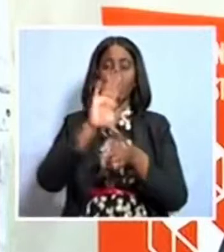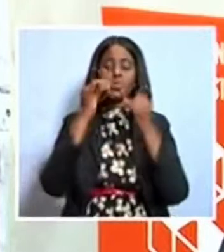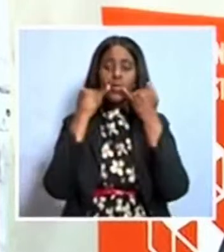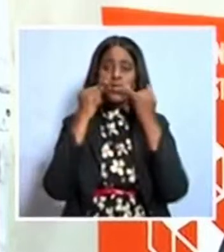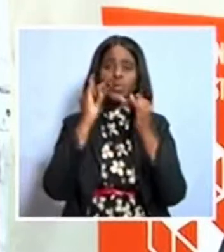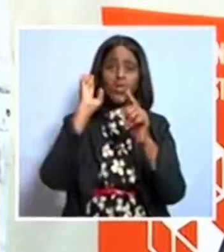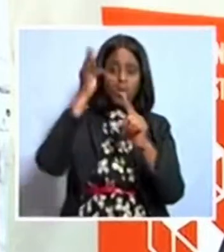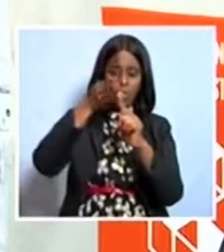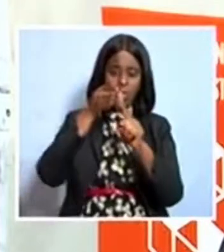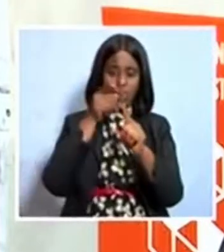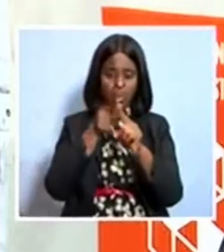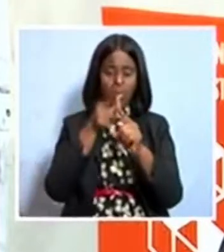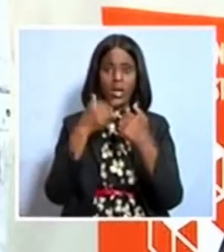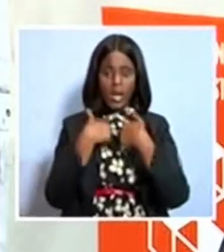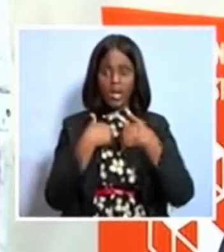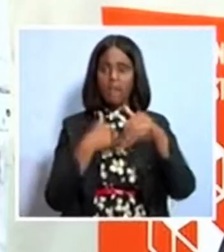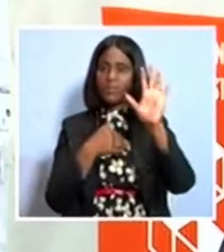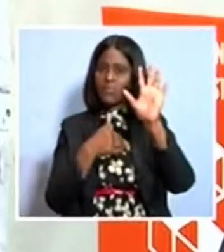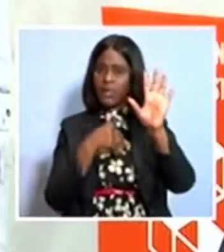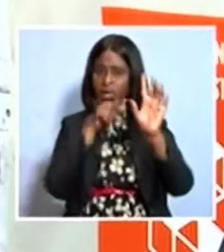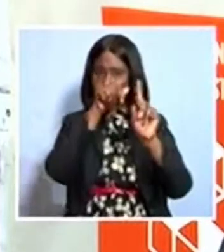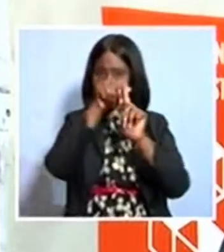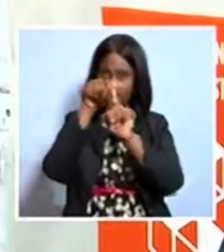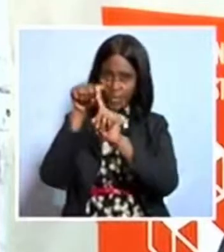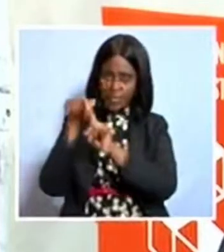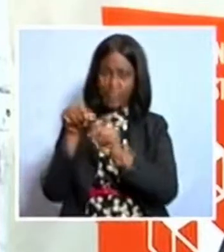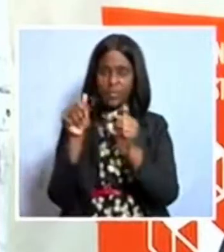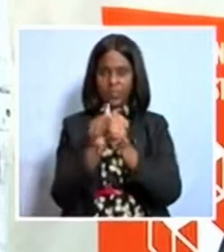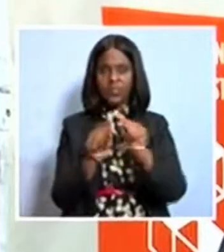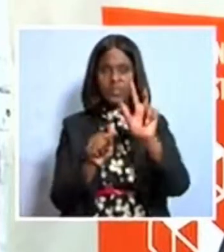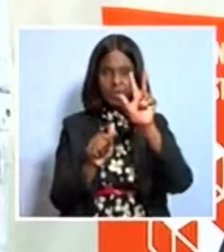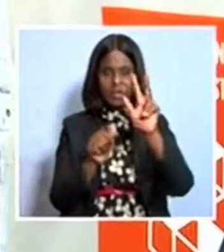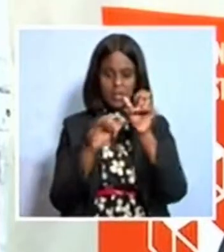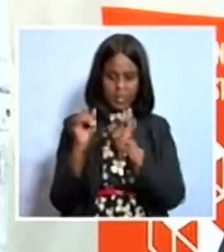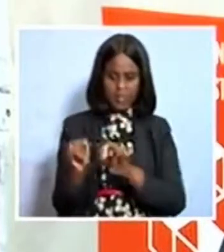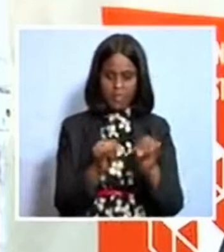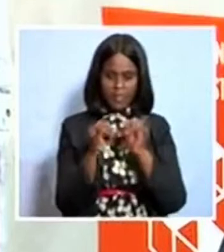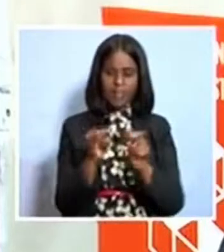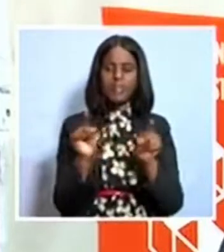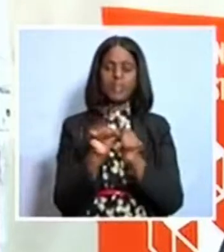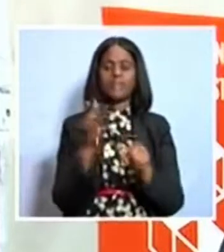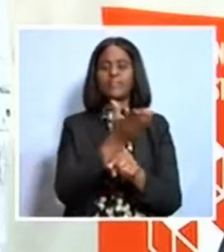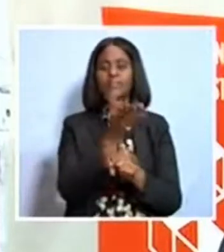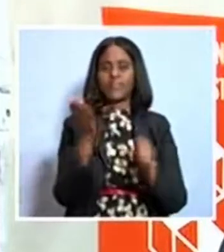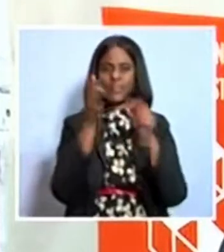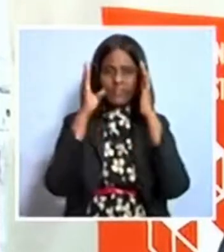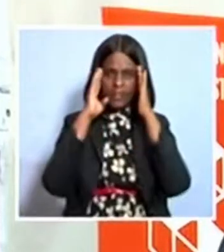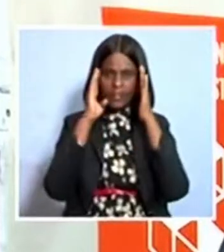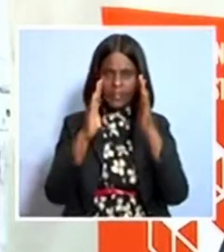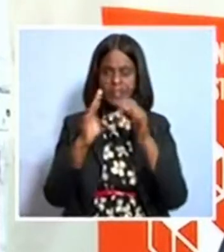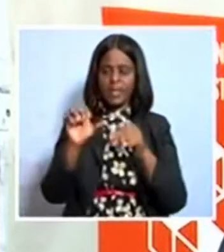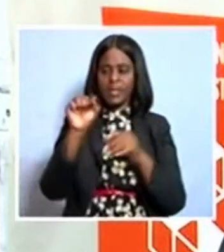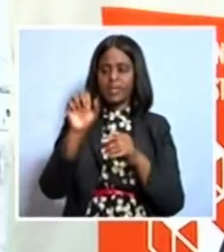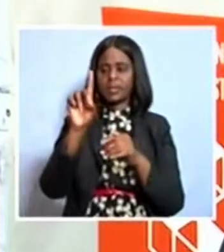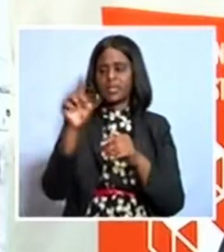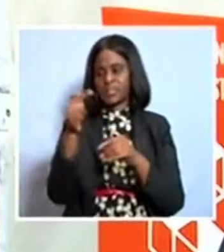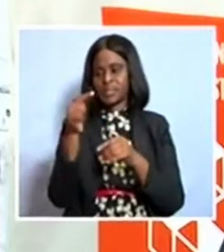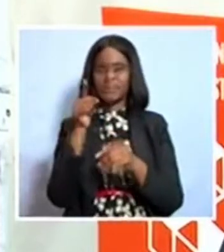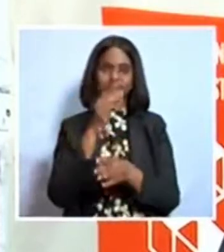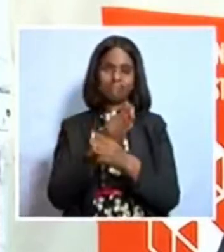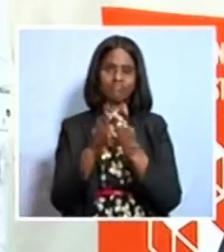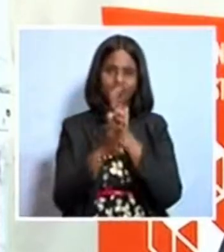goal is made up of 5 targets and 3 means of implementation. And these focuses on sustainable and resilient infrastructure